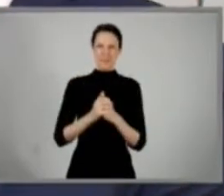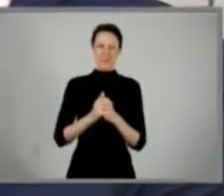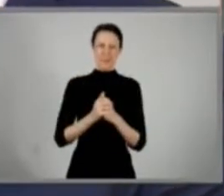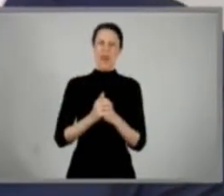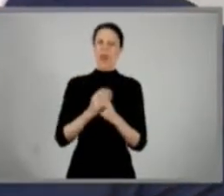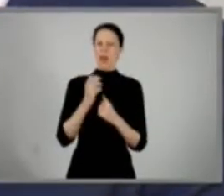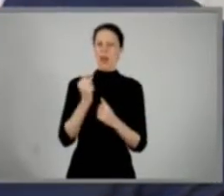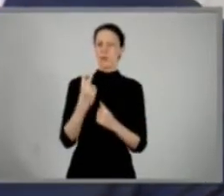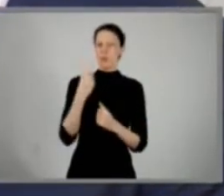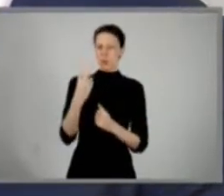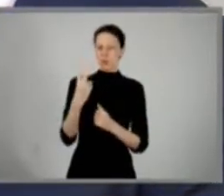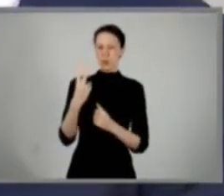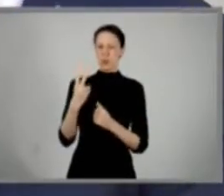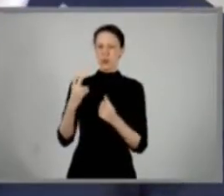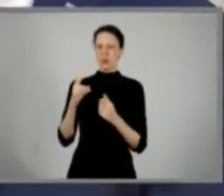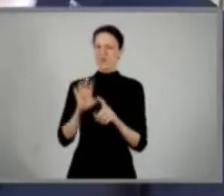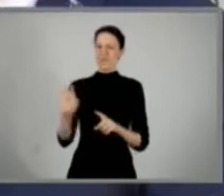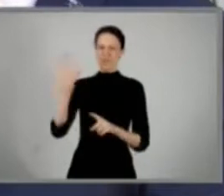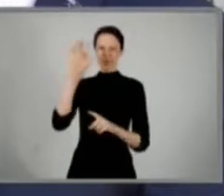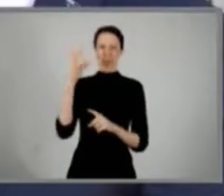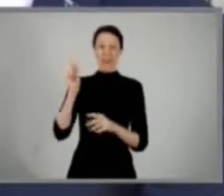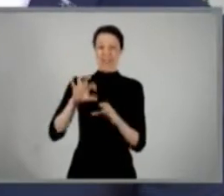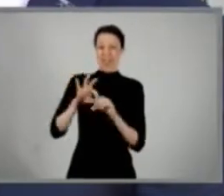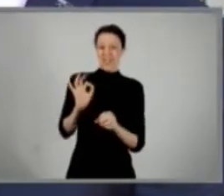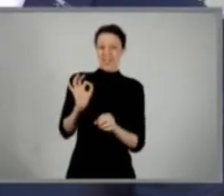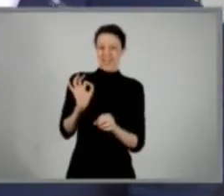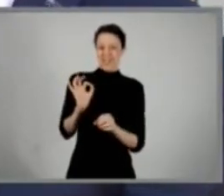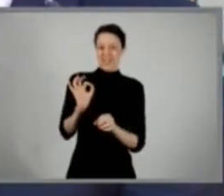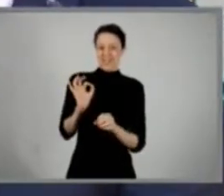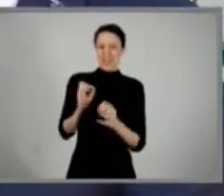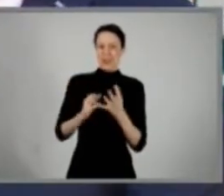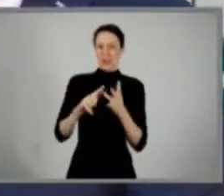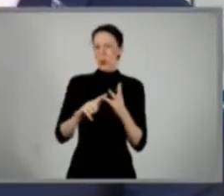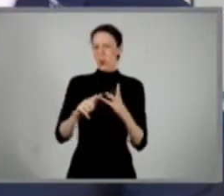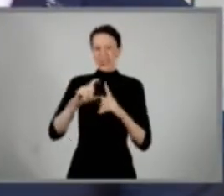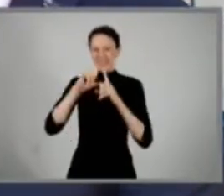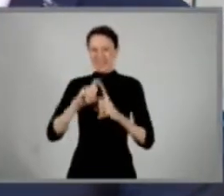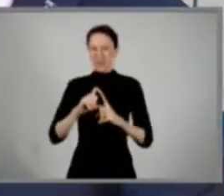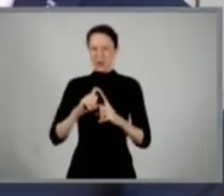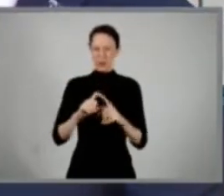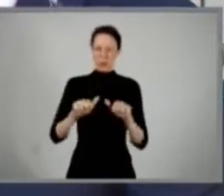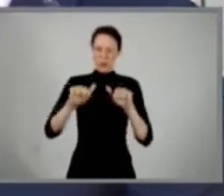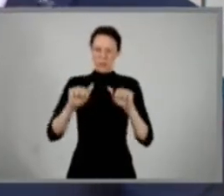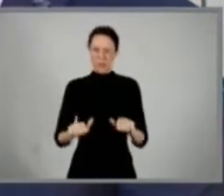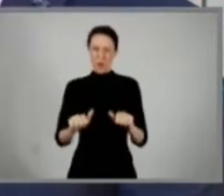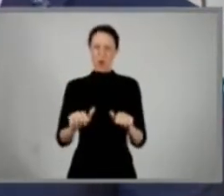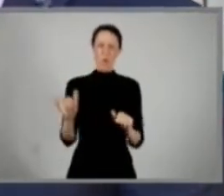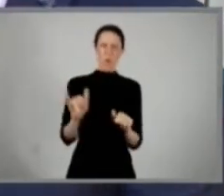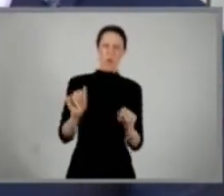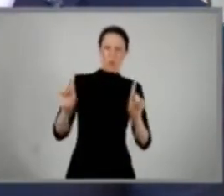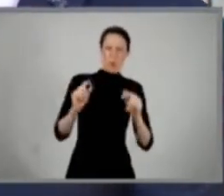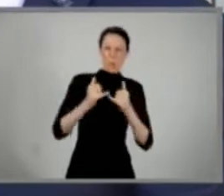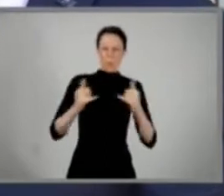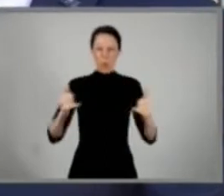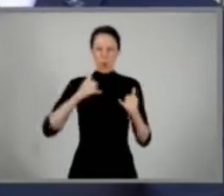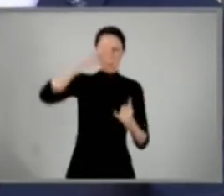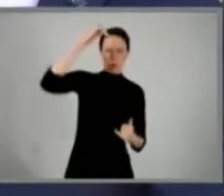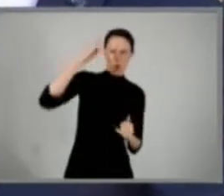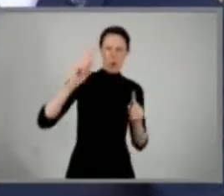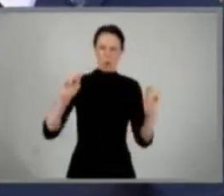and that we spoke of here after the last meeting has now been agreed, with the one exception of Western Australia, which I've already